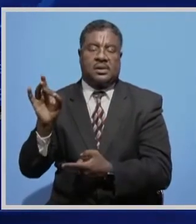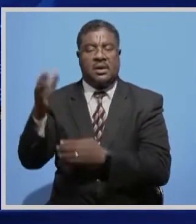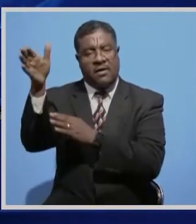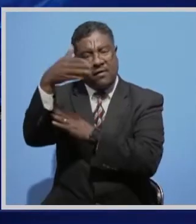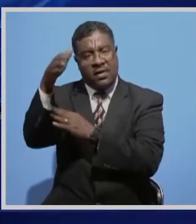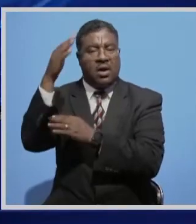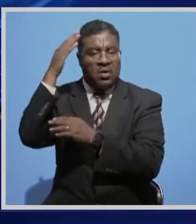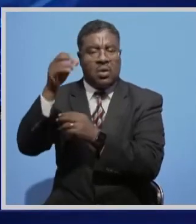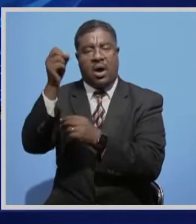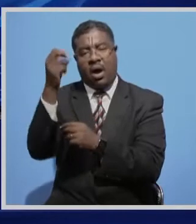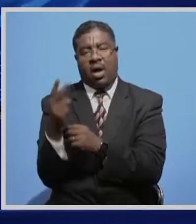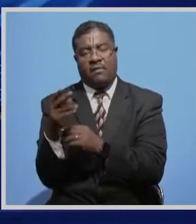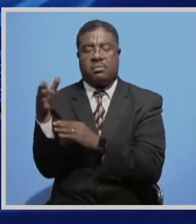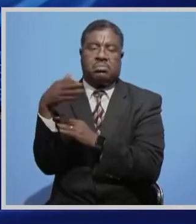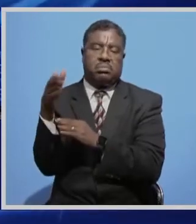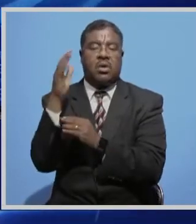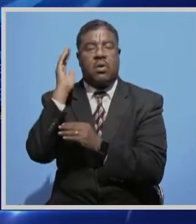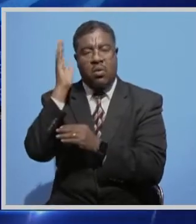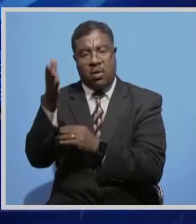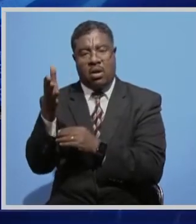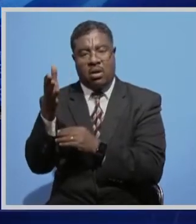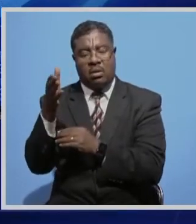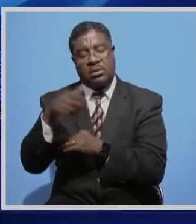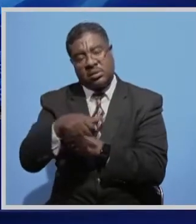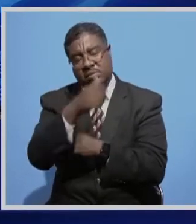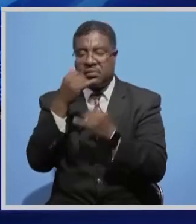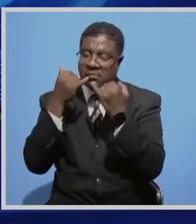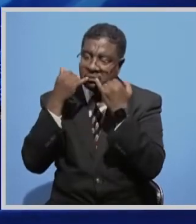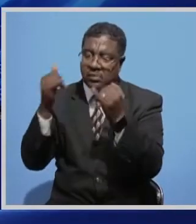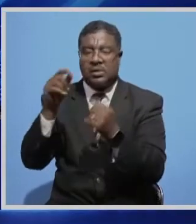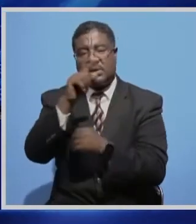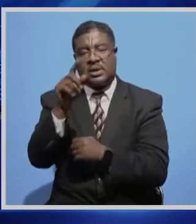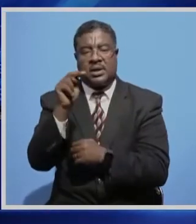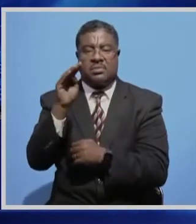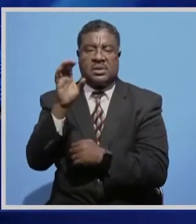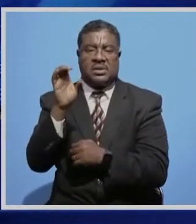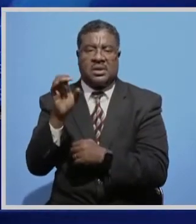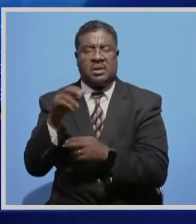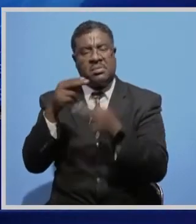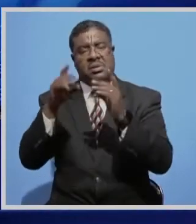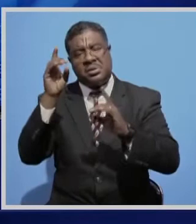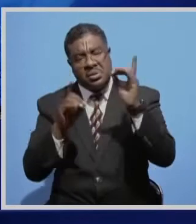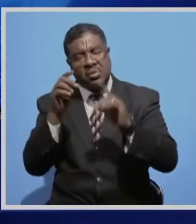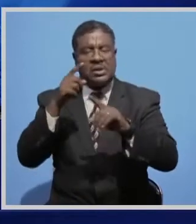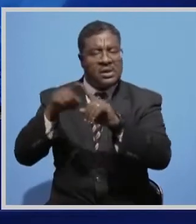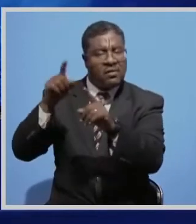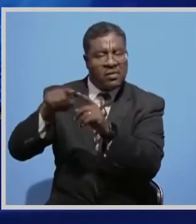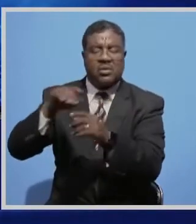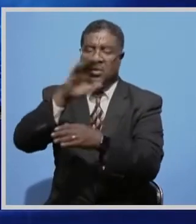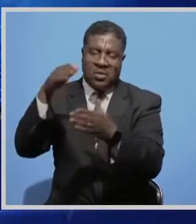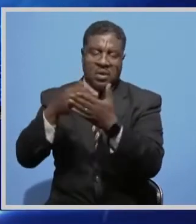half-mast. Dr. Miti has told ZNBC News in a statement that programs of entertainment in nature should be postponed or